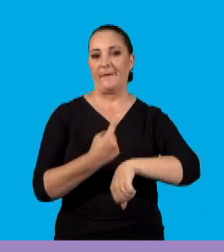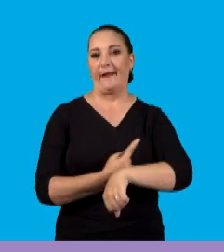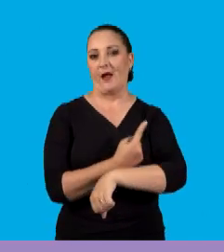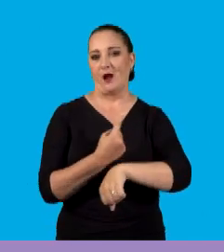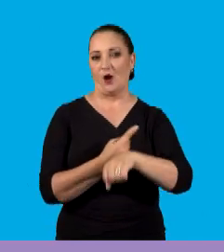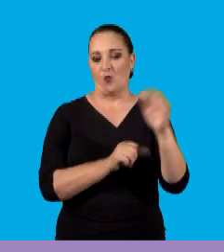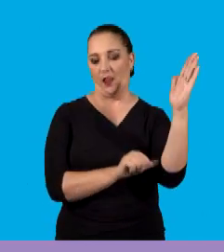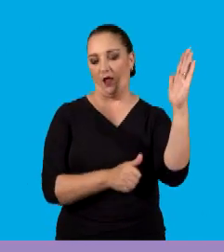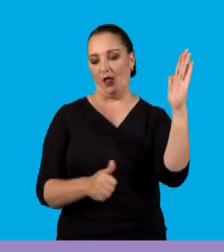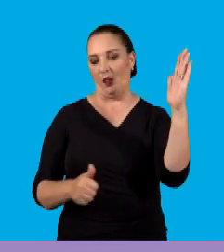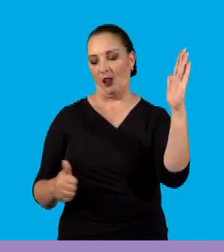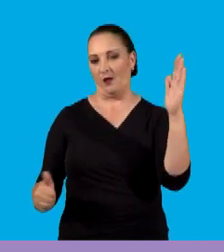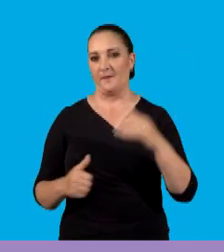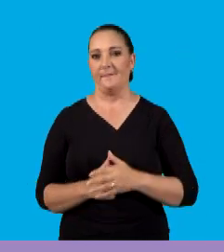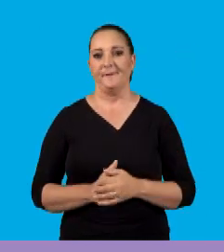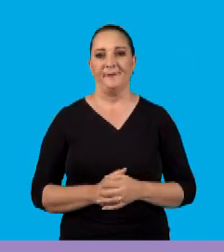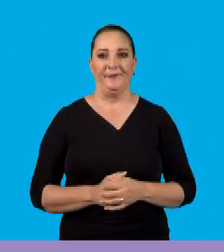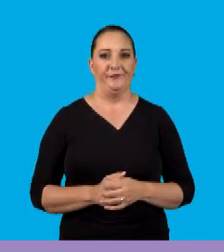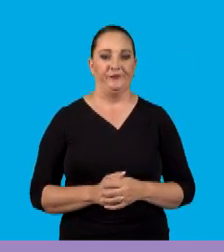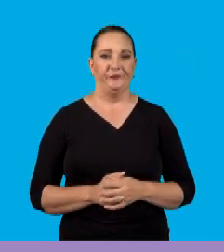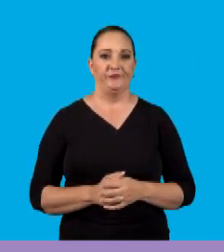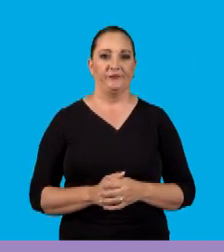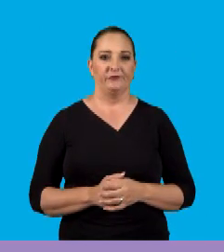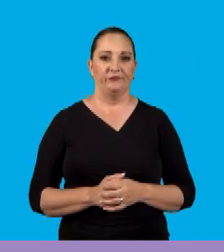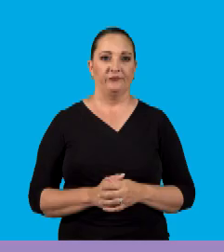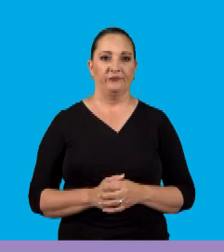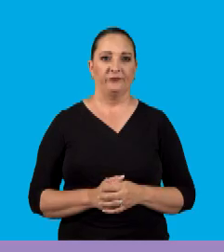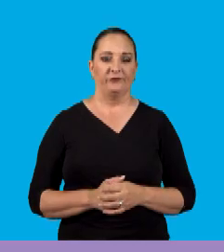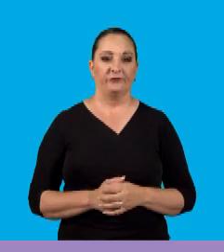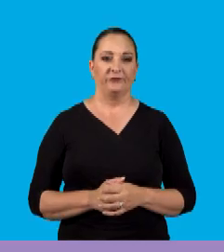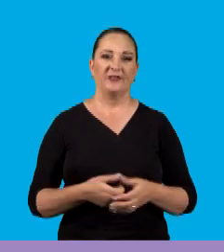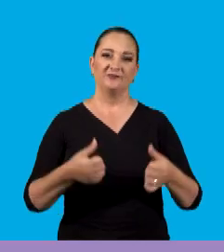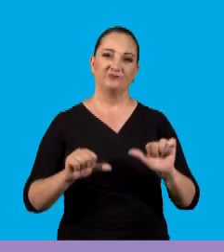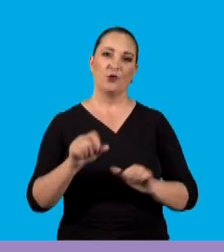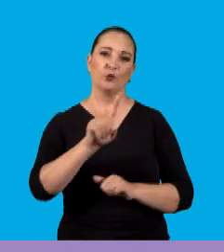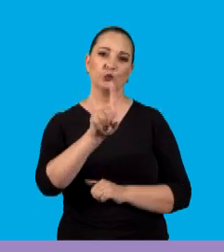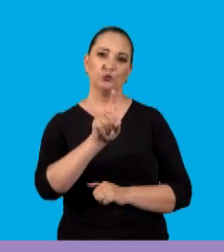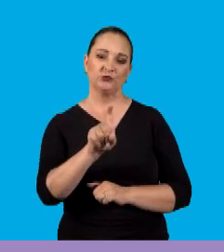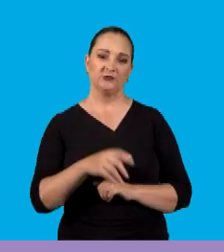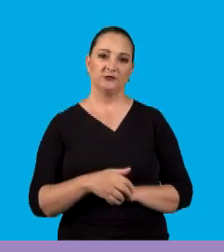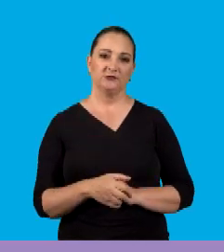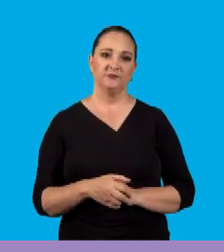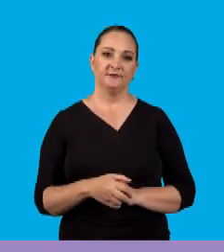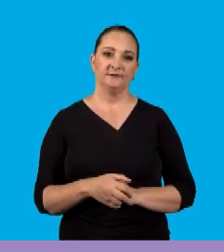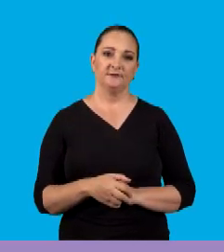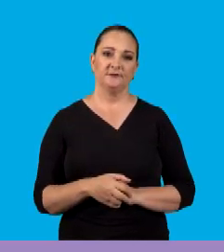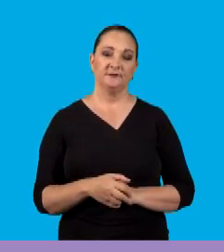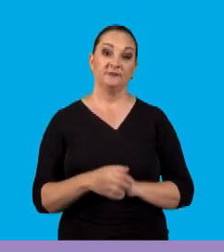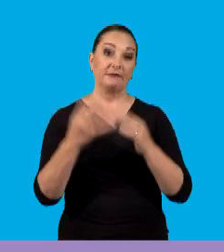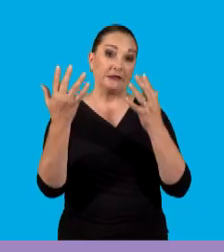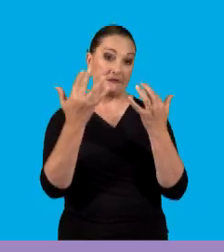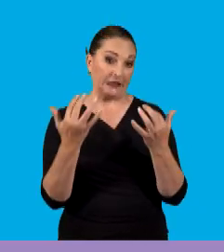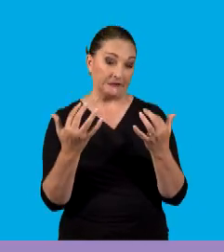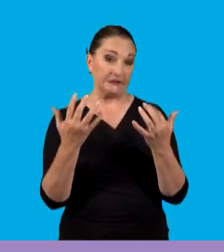horizontal values in this graph. So let's look at the questions. The first one there says, is this